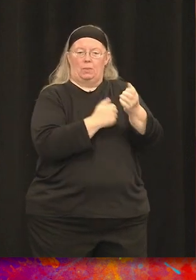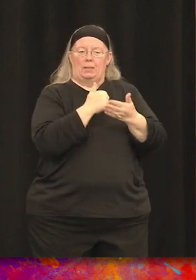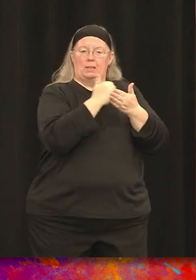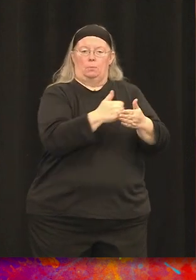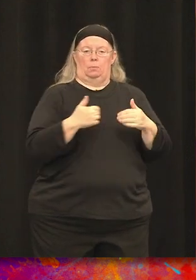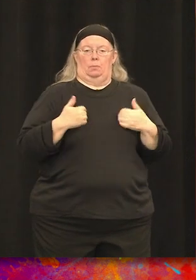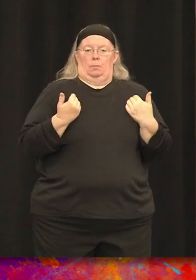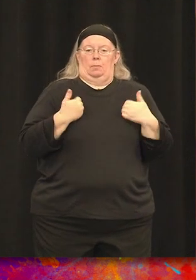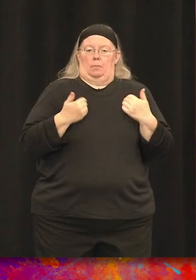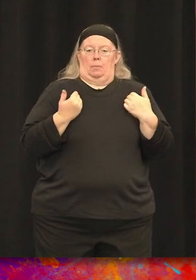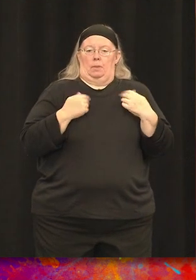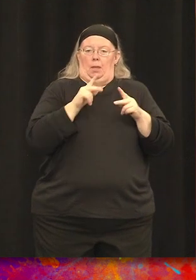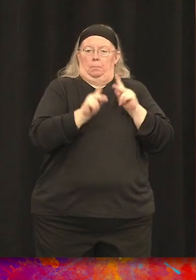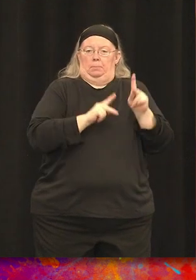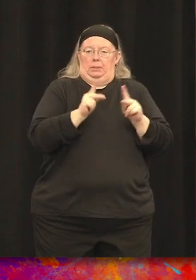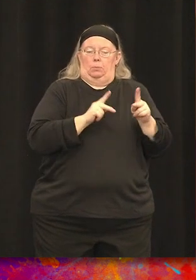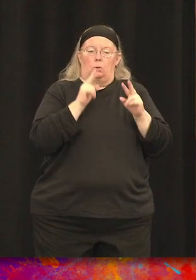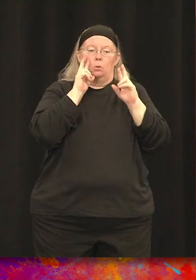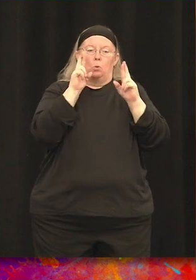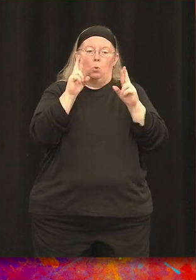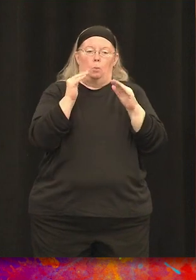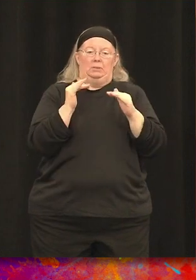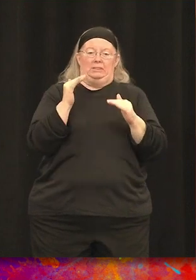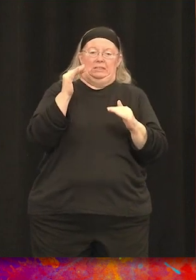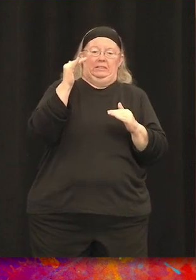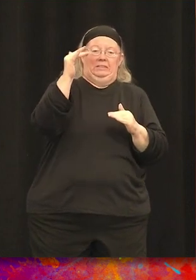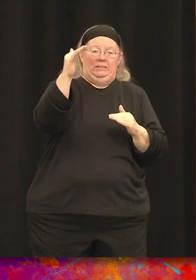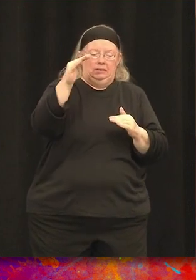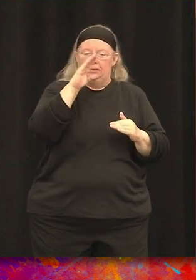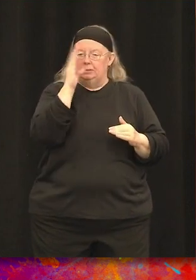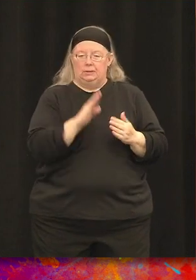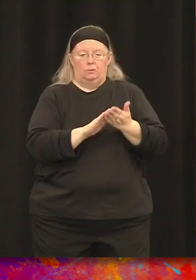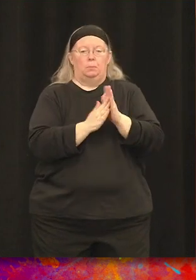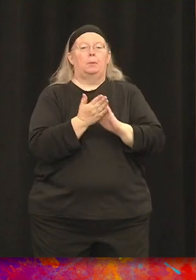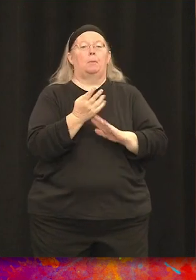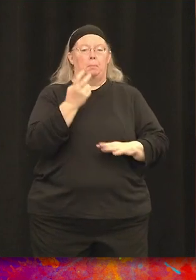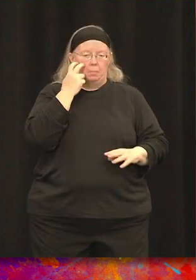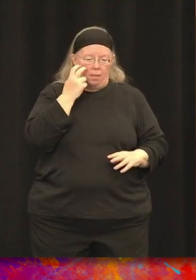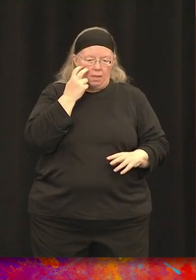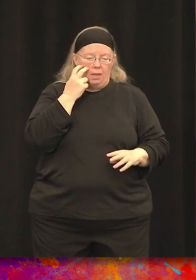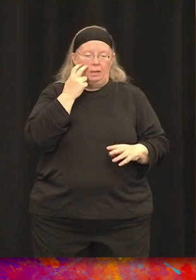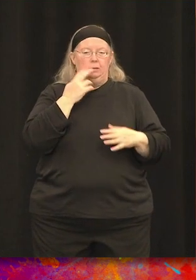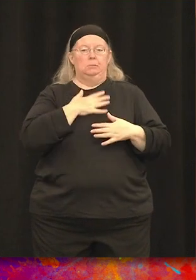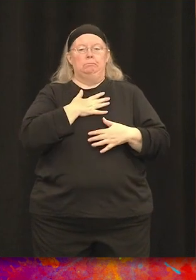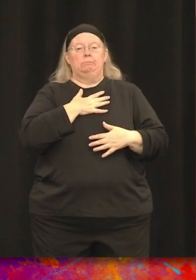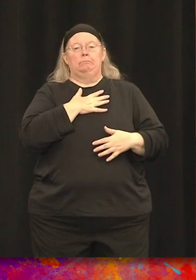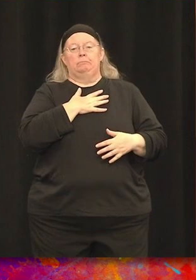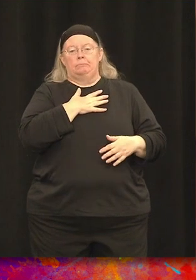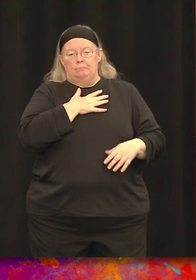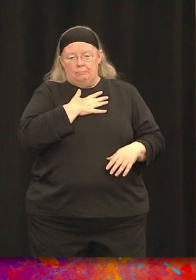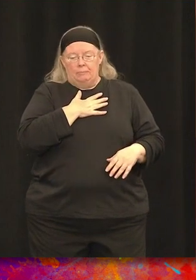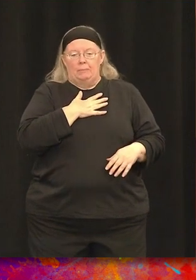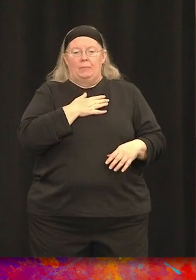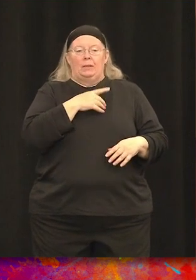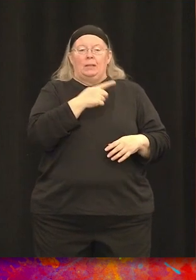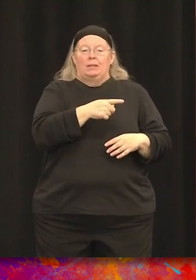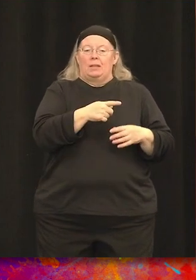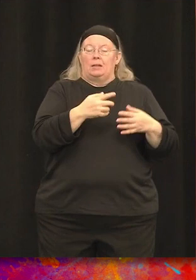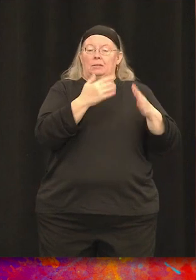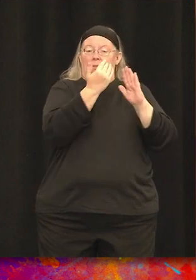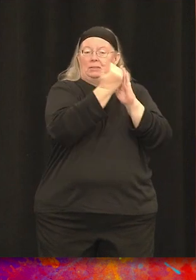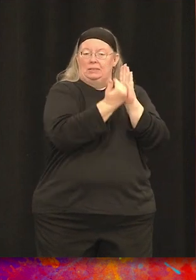By creating the USH Trust, Mani embodies this award, his foresight to build the registry at a time when research was in